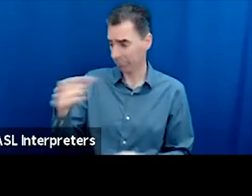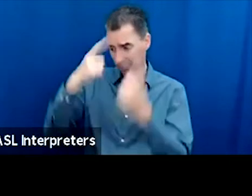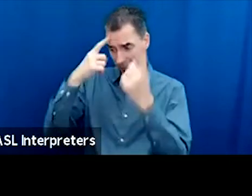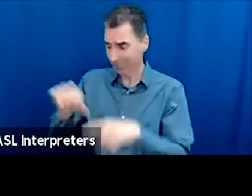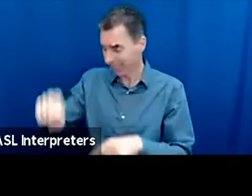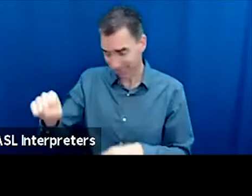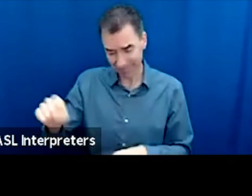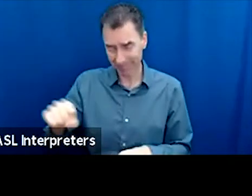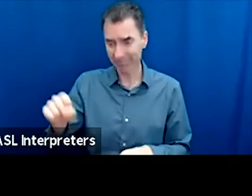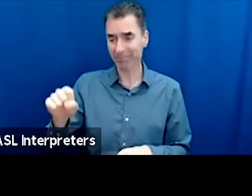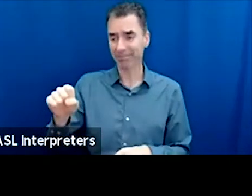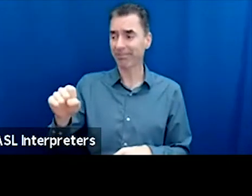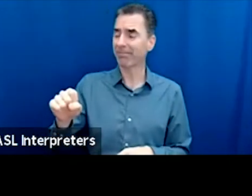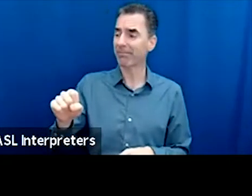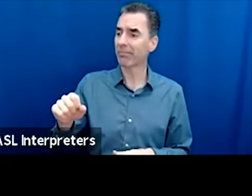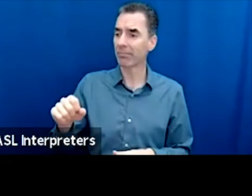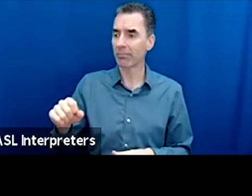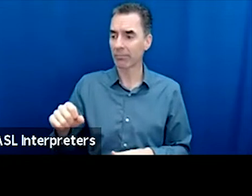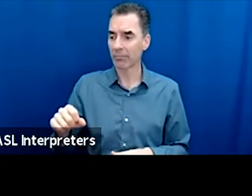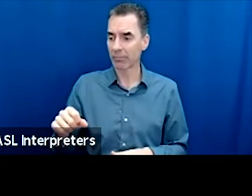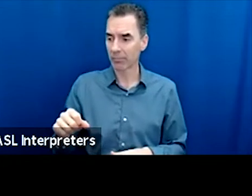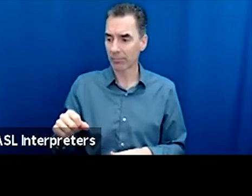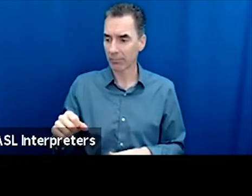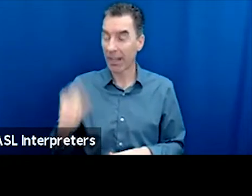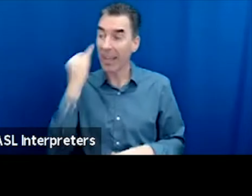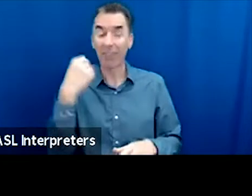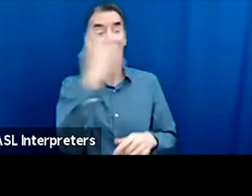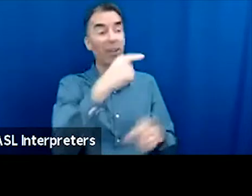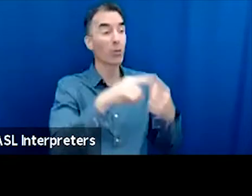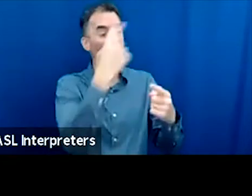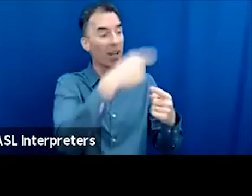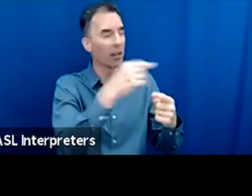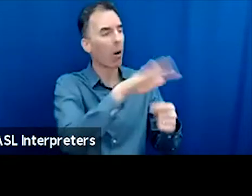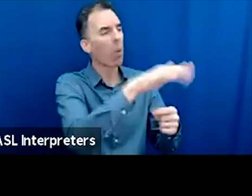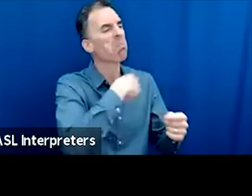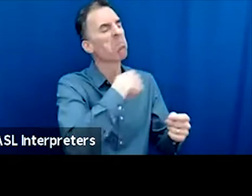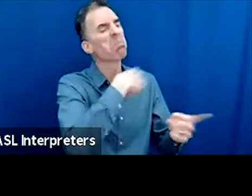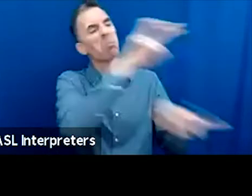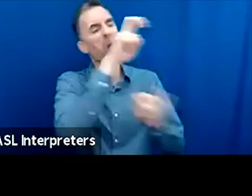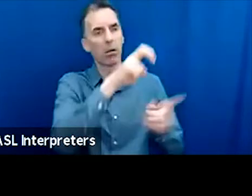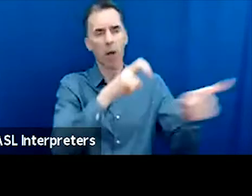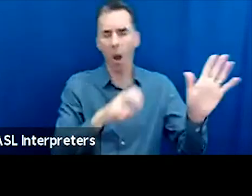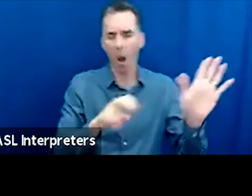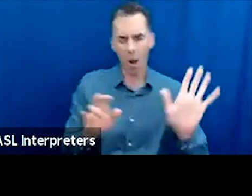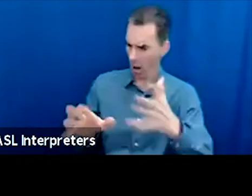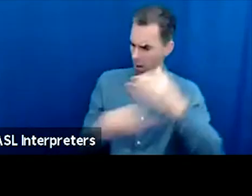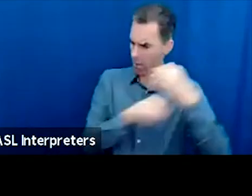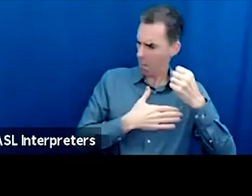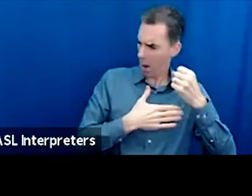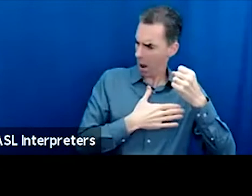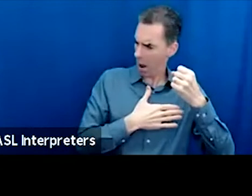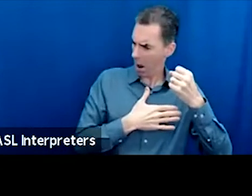mean, it would be very difficult to take content from somebody face to face, right? Right. So, right. I mean, They have to be willing like to a share. forget me stick, right?